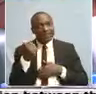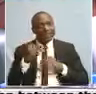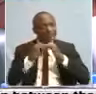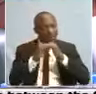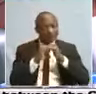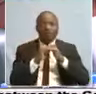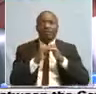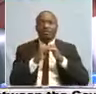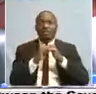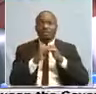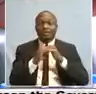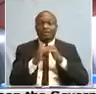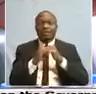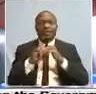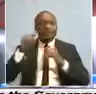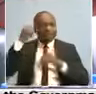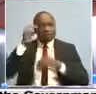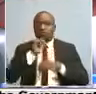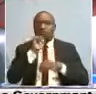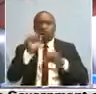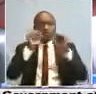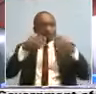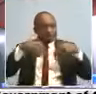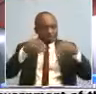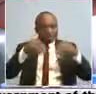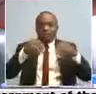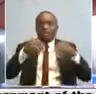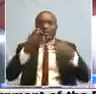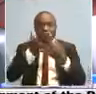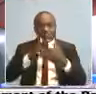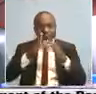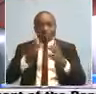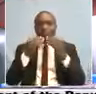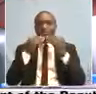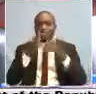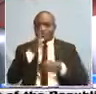As such, government was not capable of selling shares. I thank you, Madam Speaker.